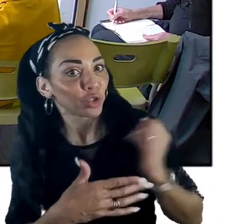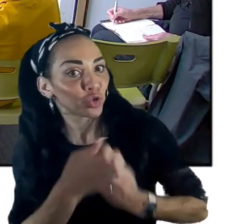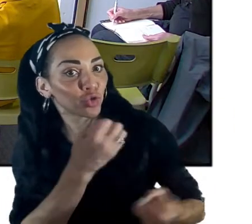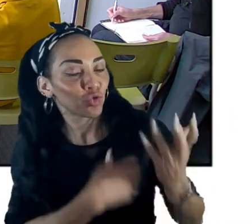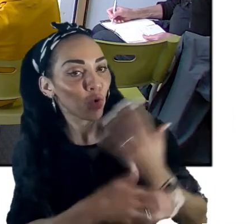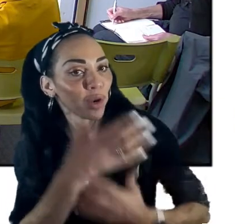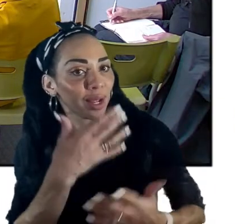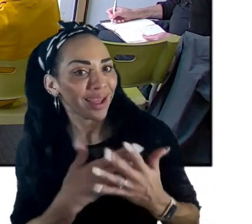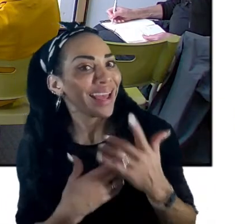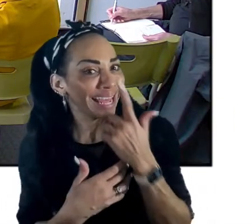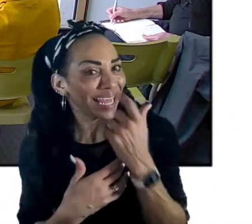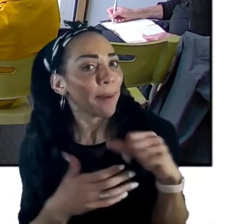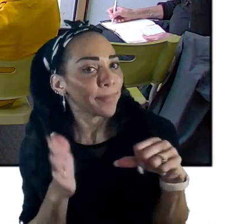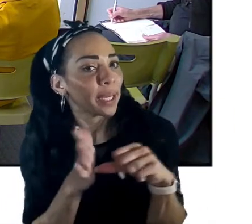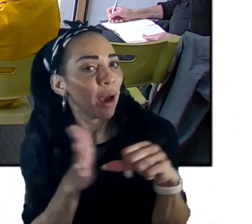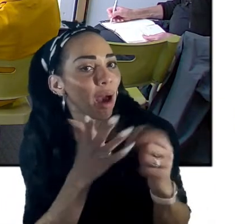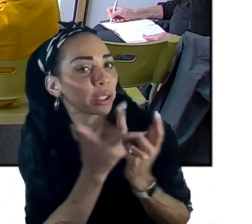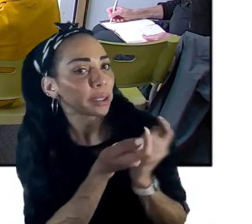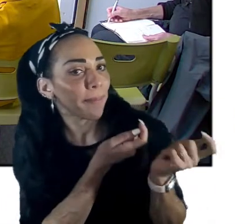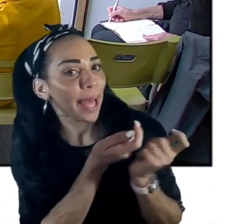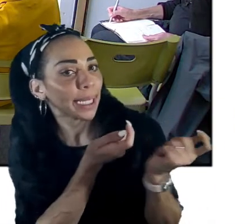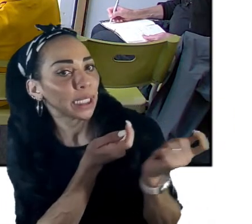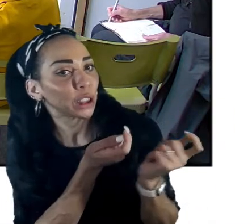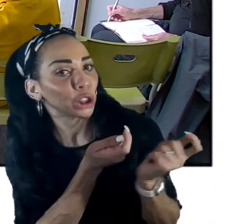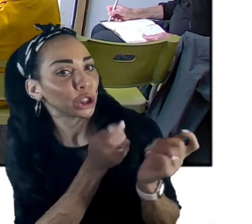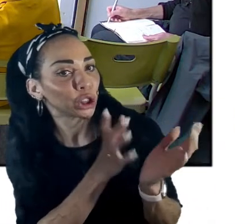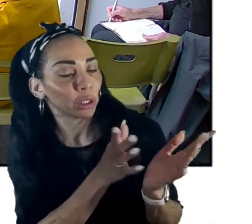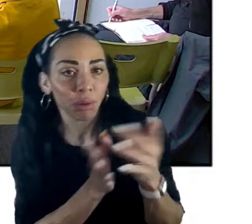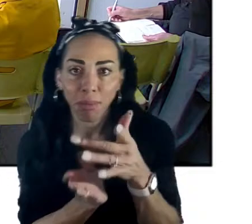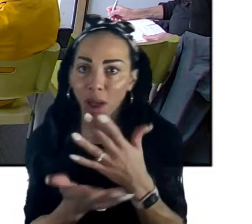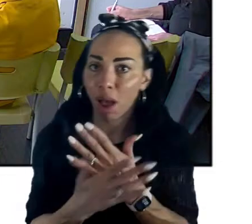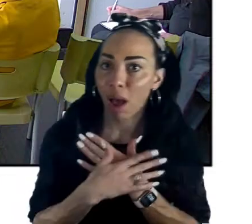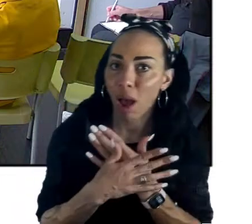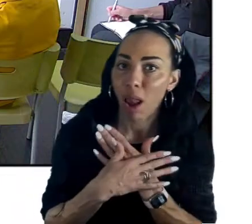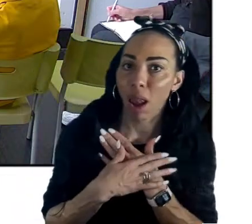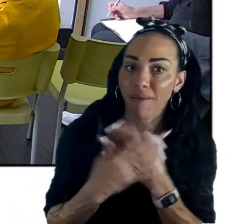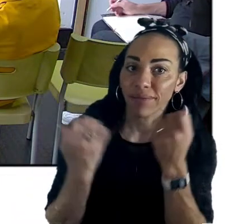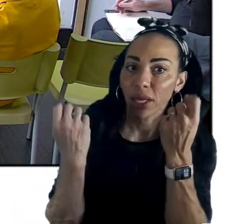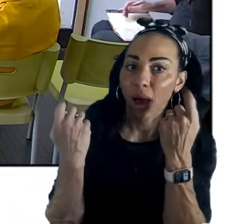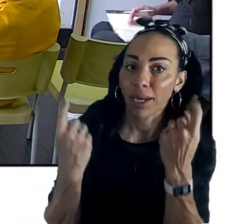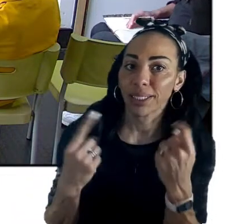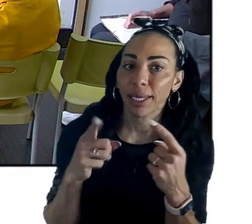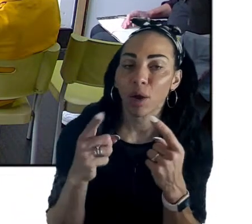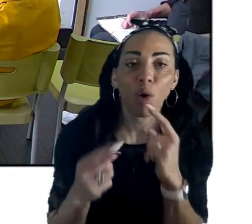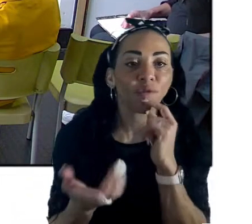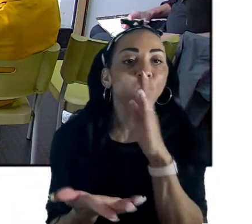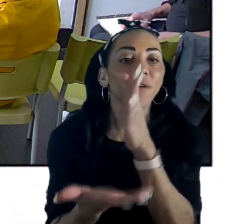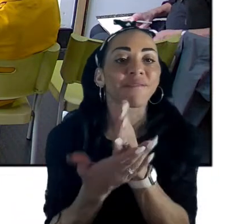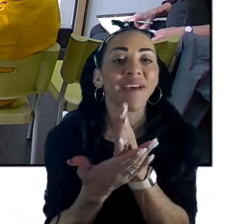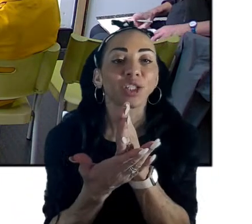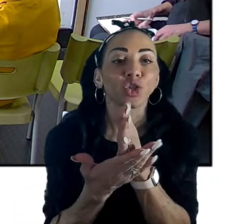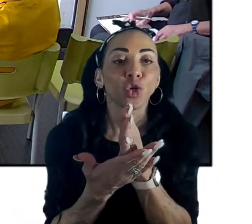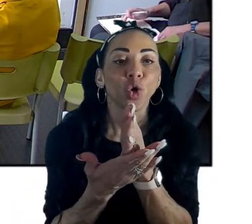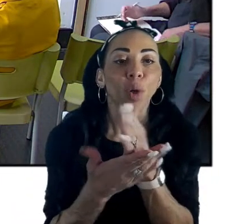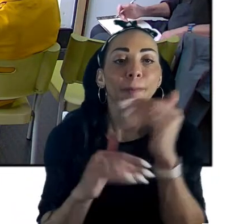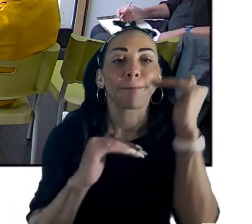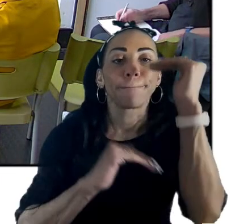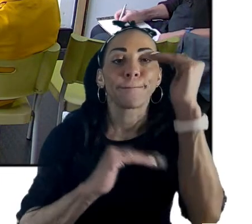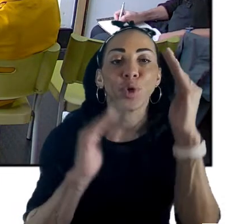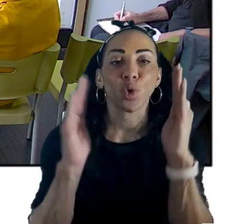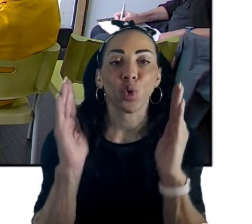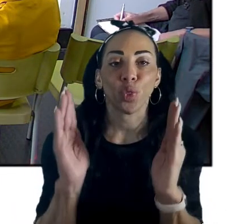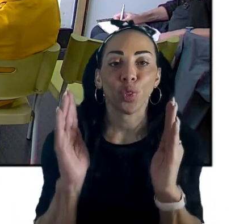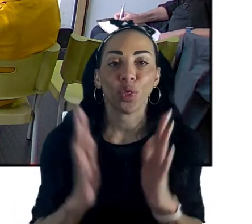hard to manage that. But I love that idea about a confessional booth. Yeah. But does that also